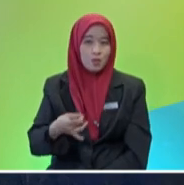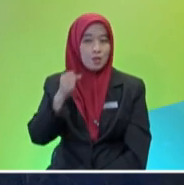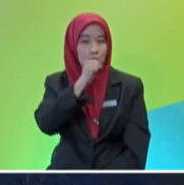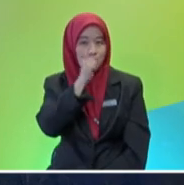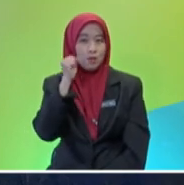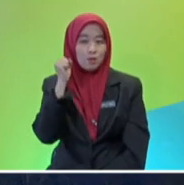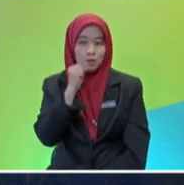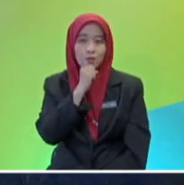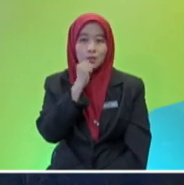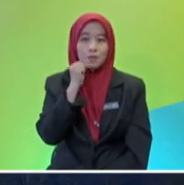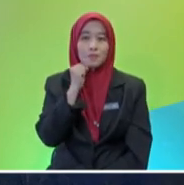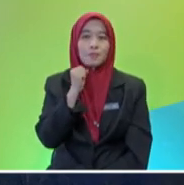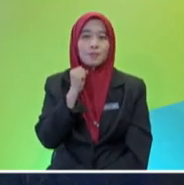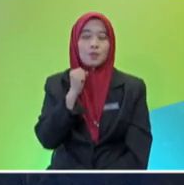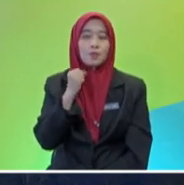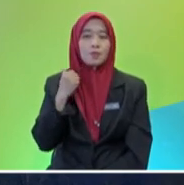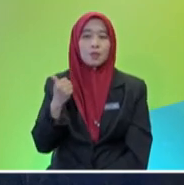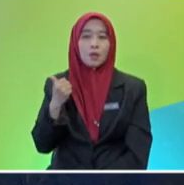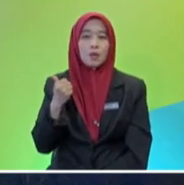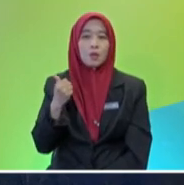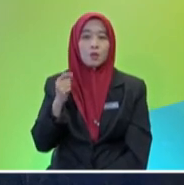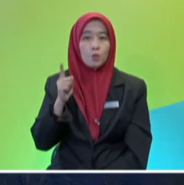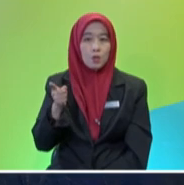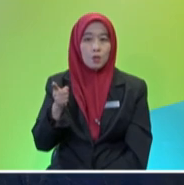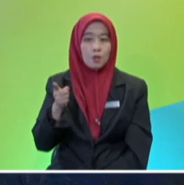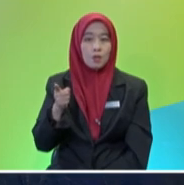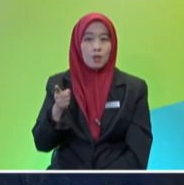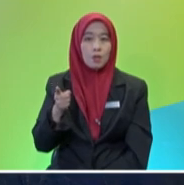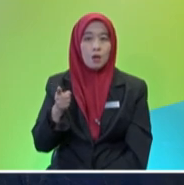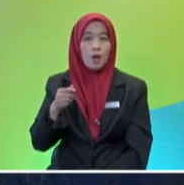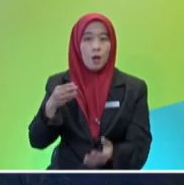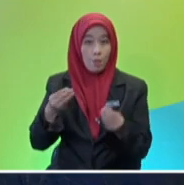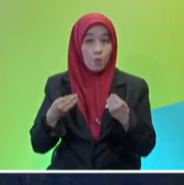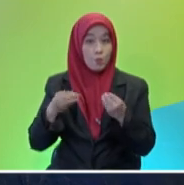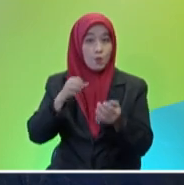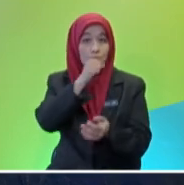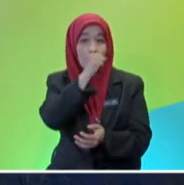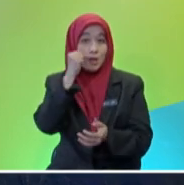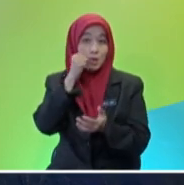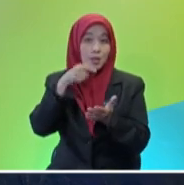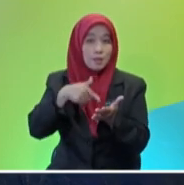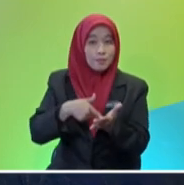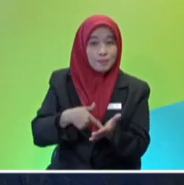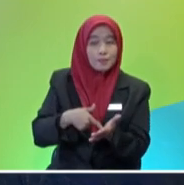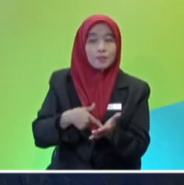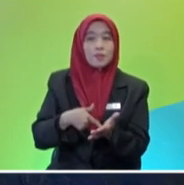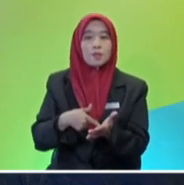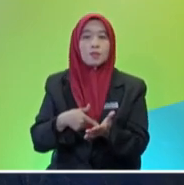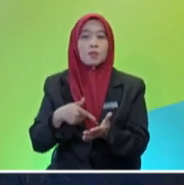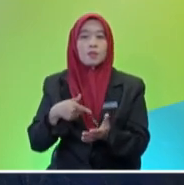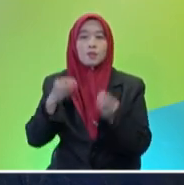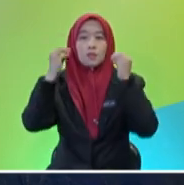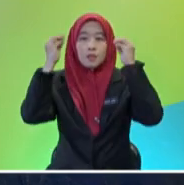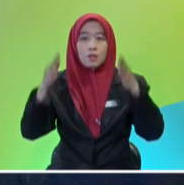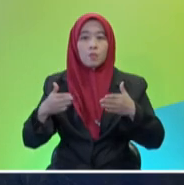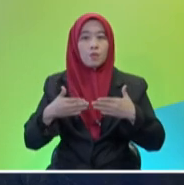well just now. Okay. So, do you want to sing that song again? Of course, I do want to sing that song. So, teacher, before